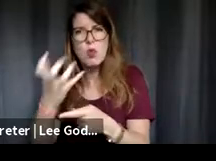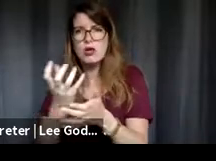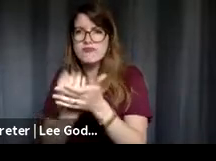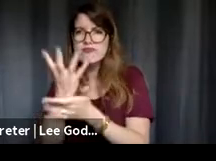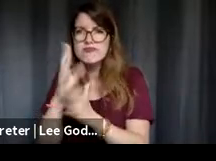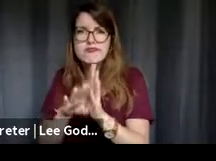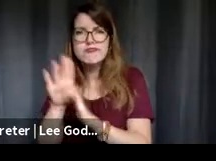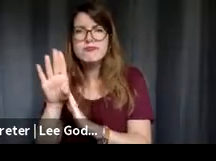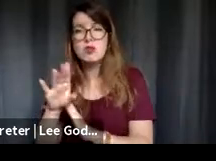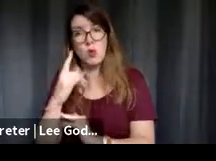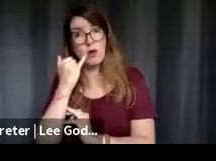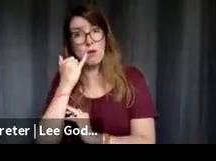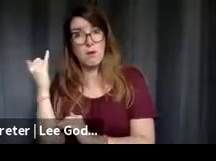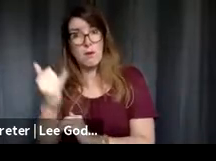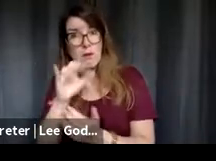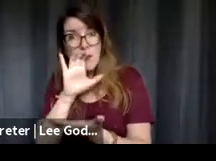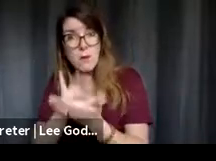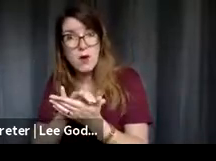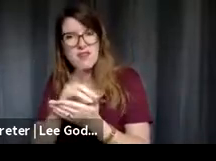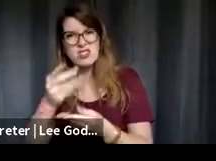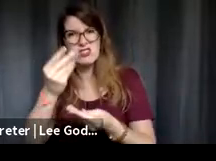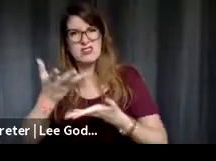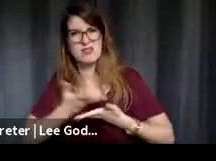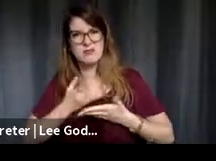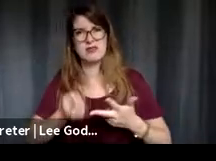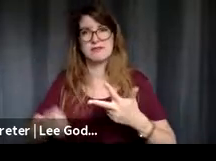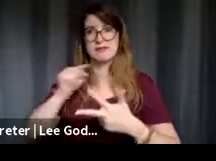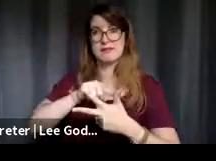call and she updates me and she tells me Susie